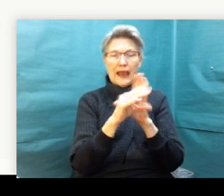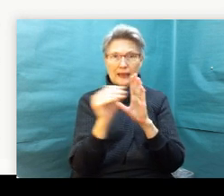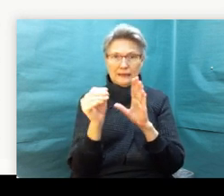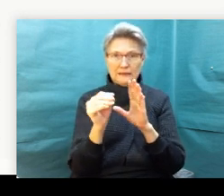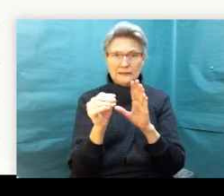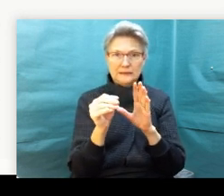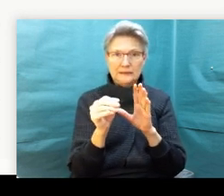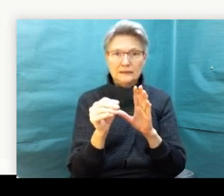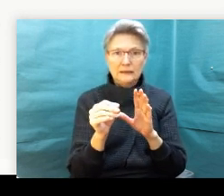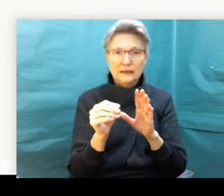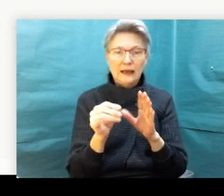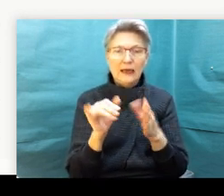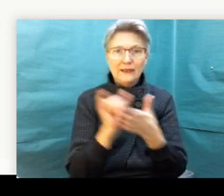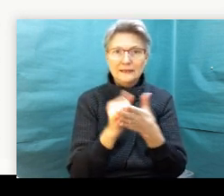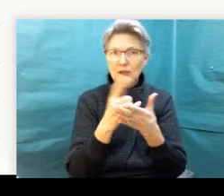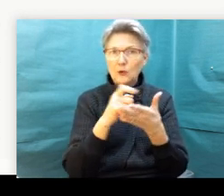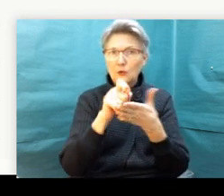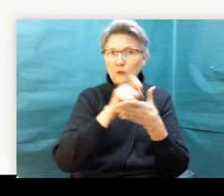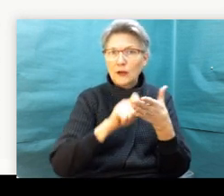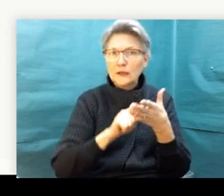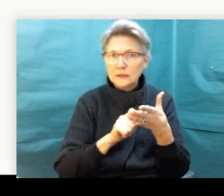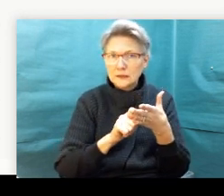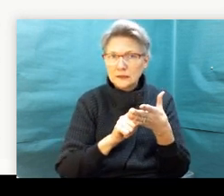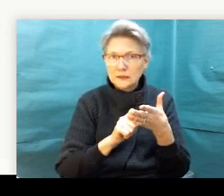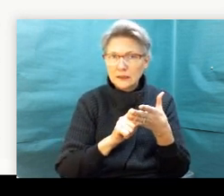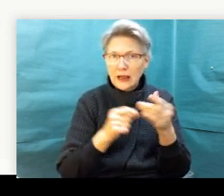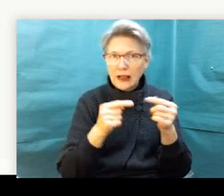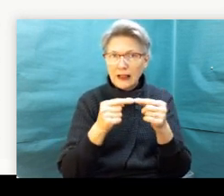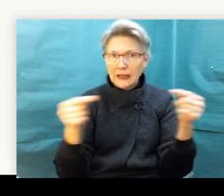that is how we write